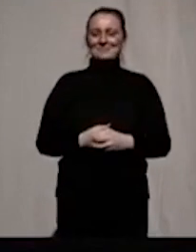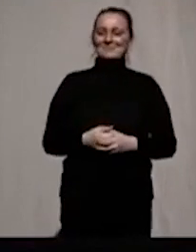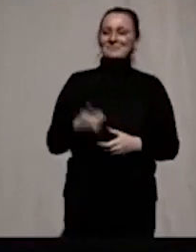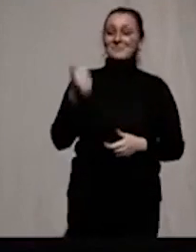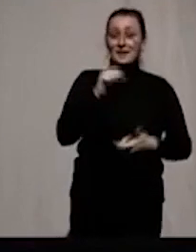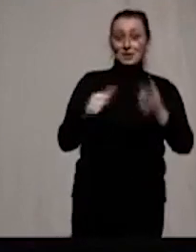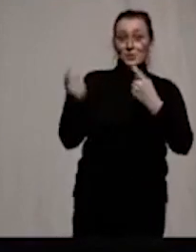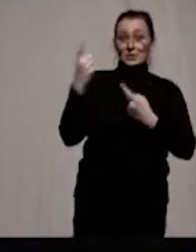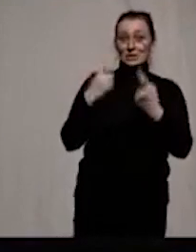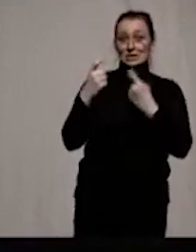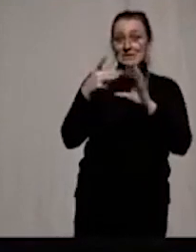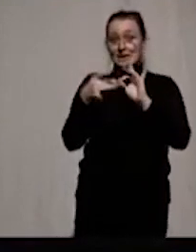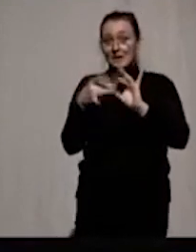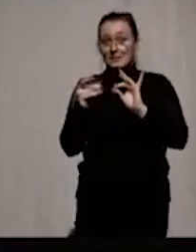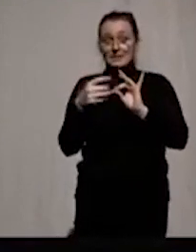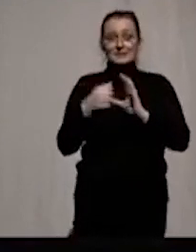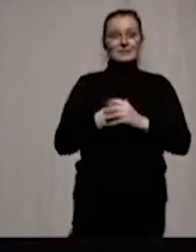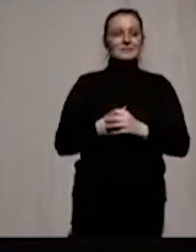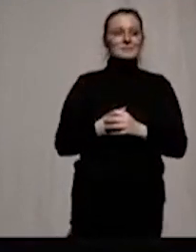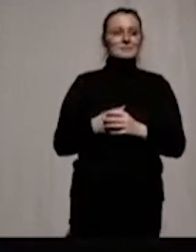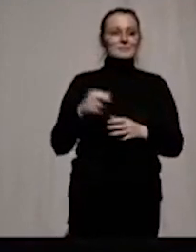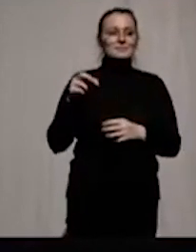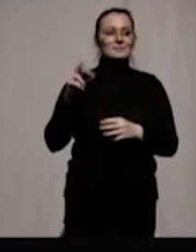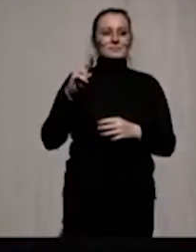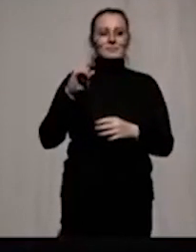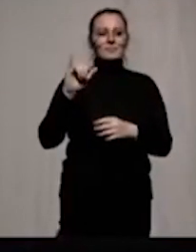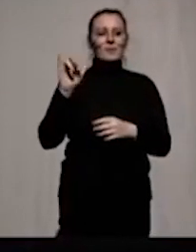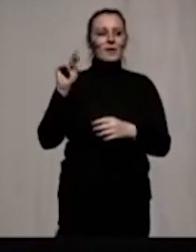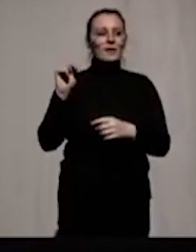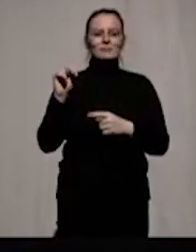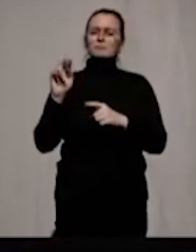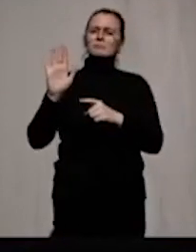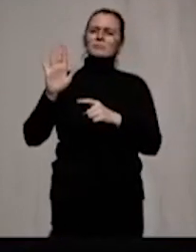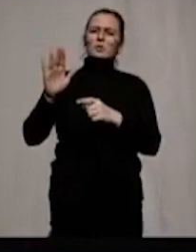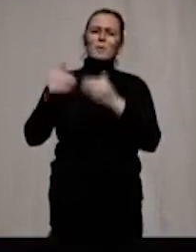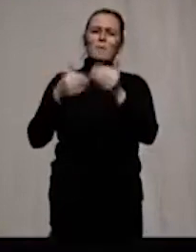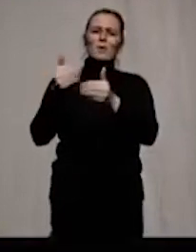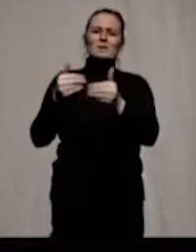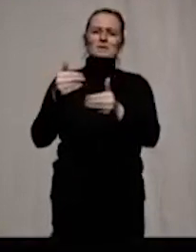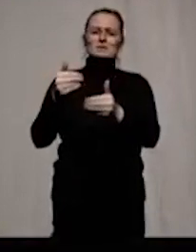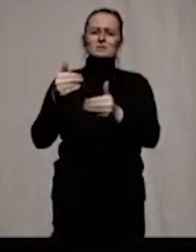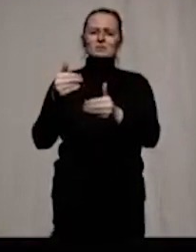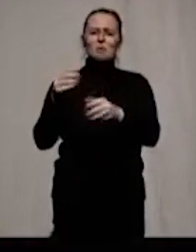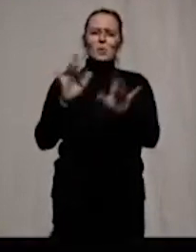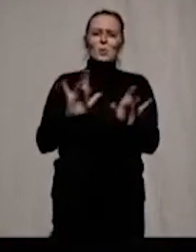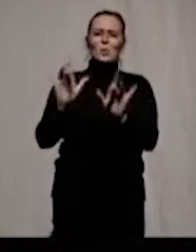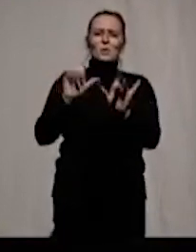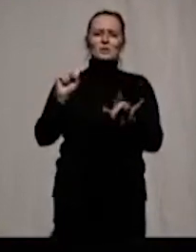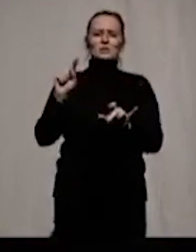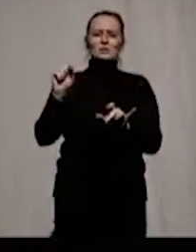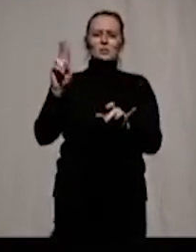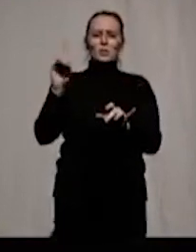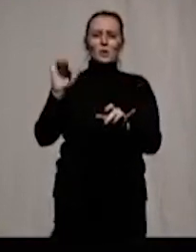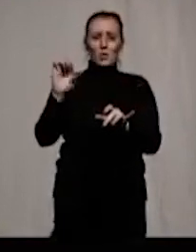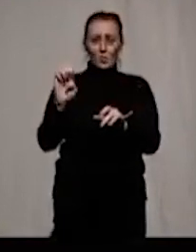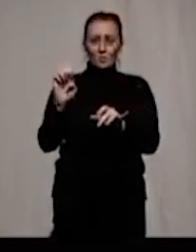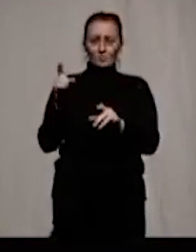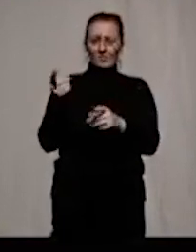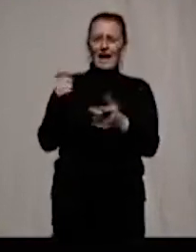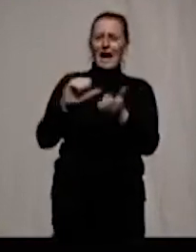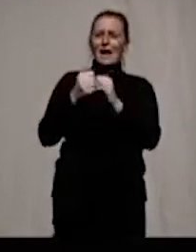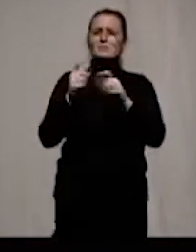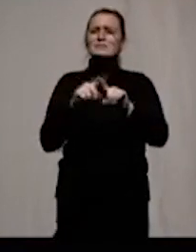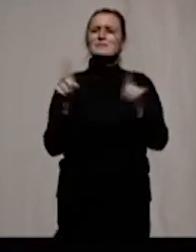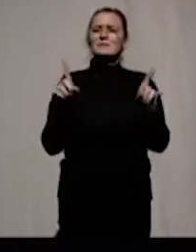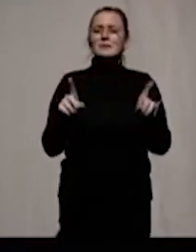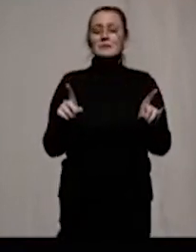comments or anything? Just about your process when you're recording in the studio, how different is that for when you're writing your music? It's very